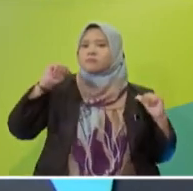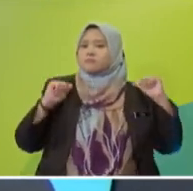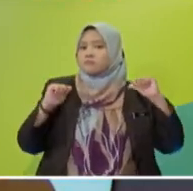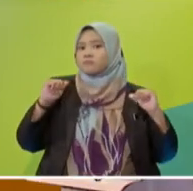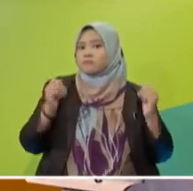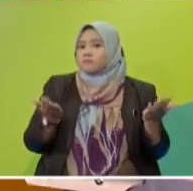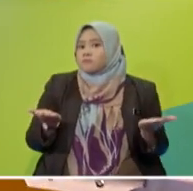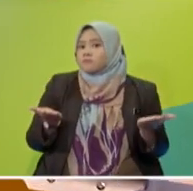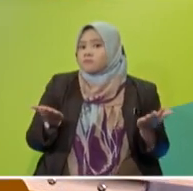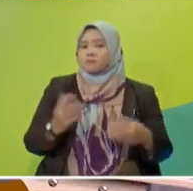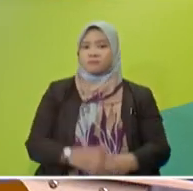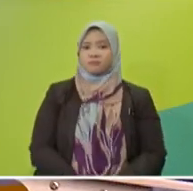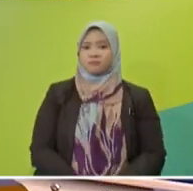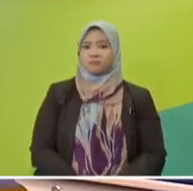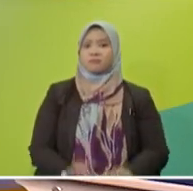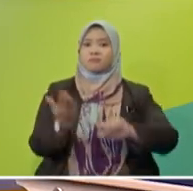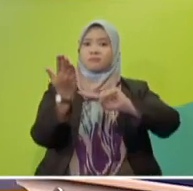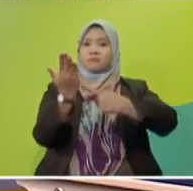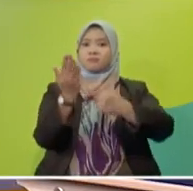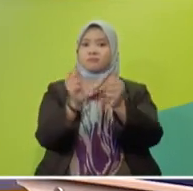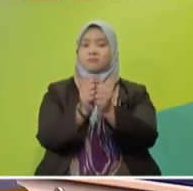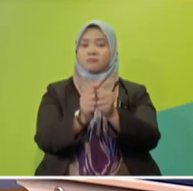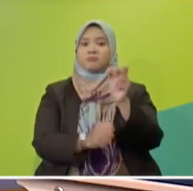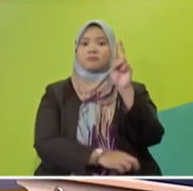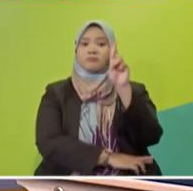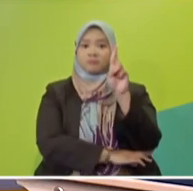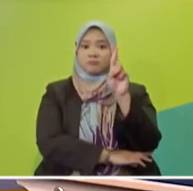here. So which one should match to the rat?